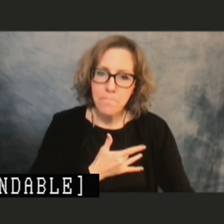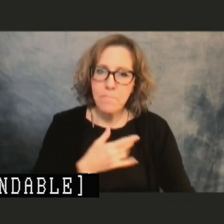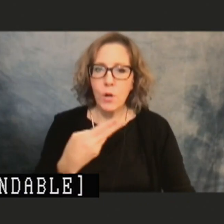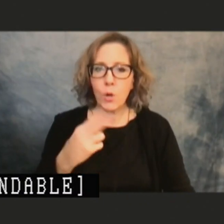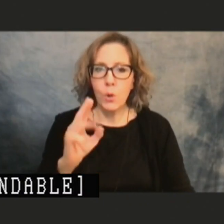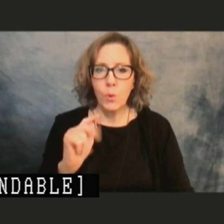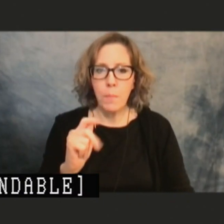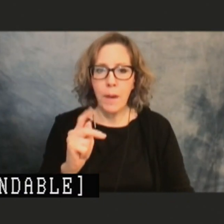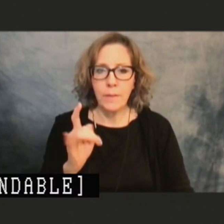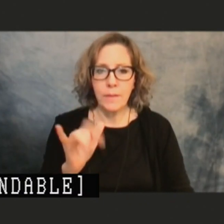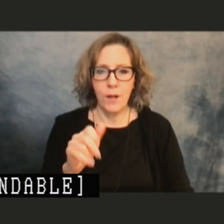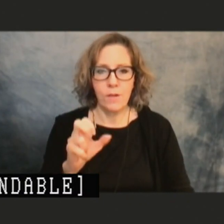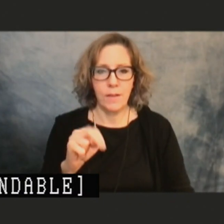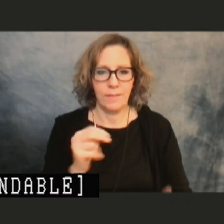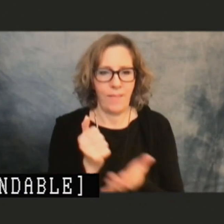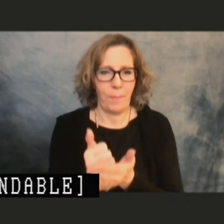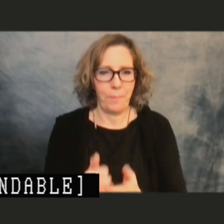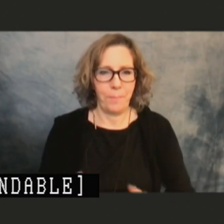Thank you.